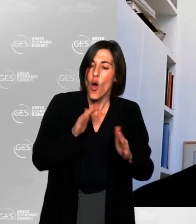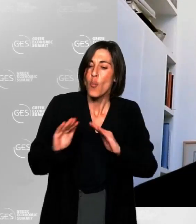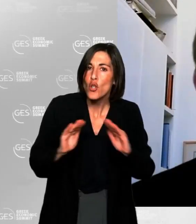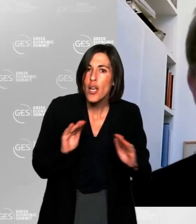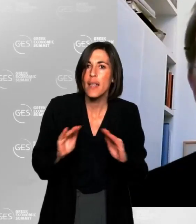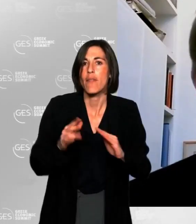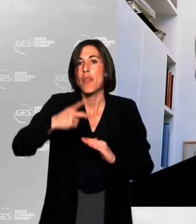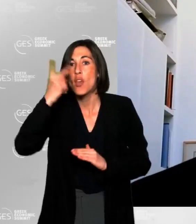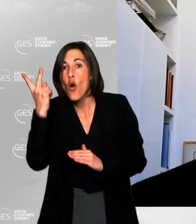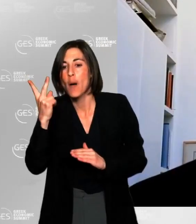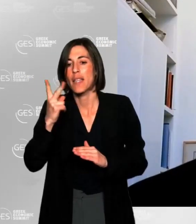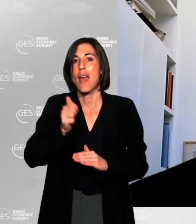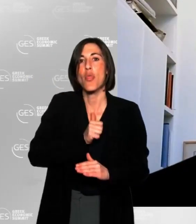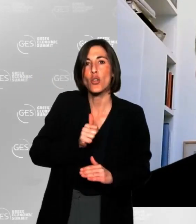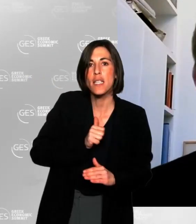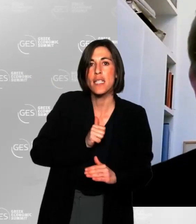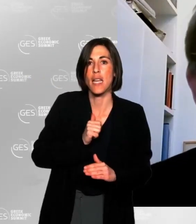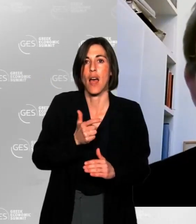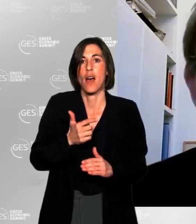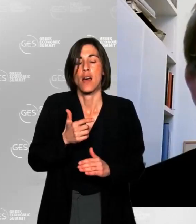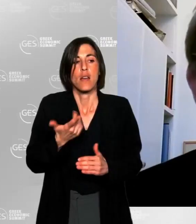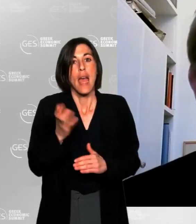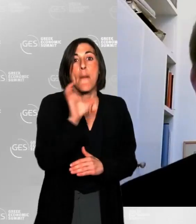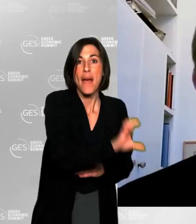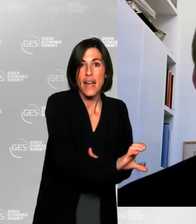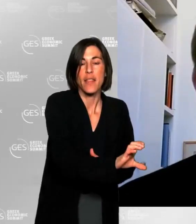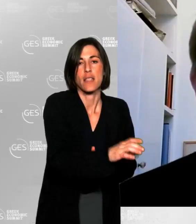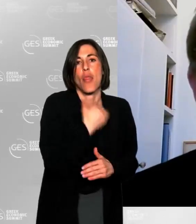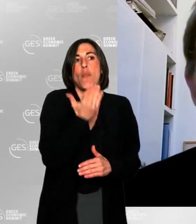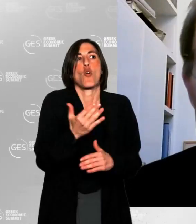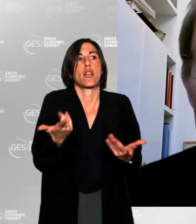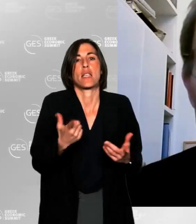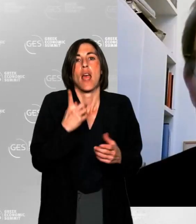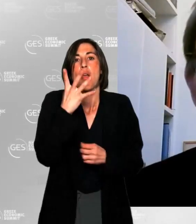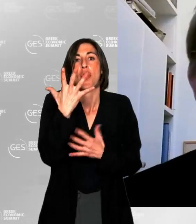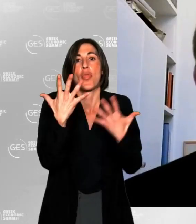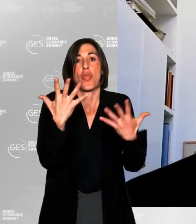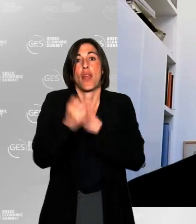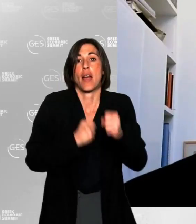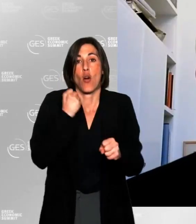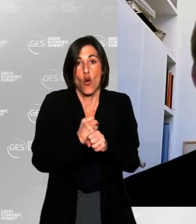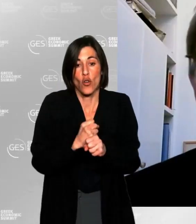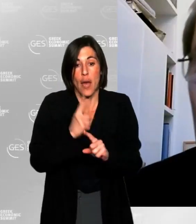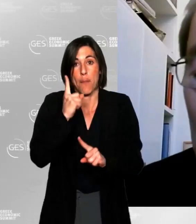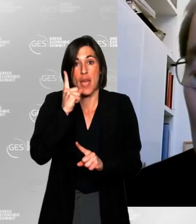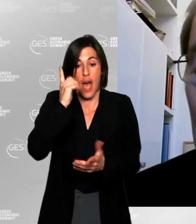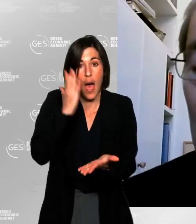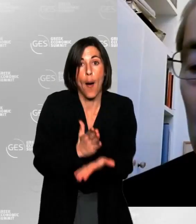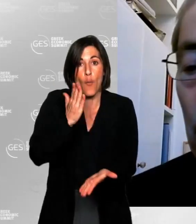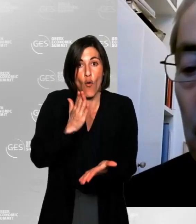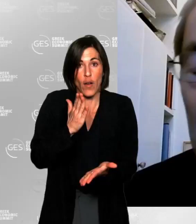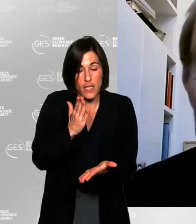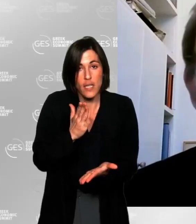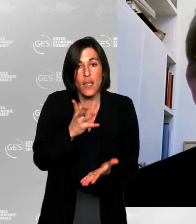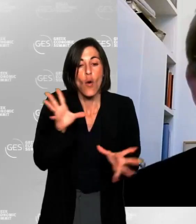can get a decision. They needed a good digital infrastructure, a good transportation system,